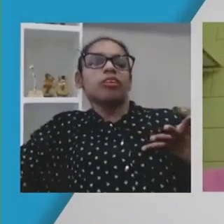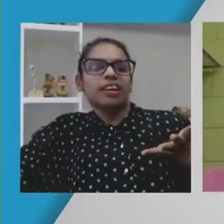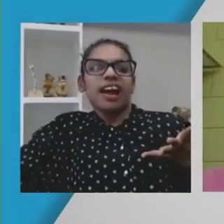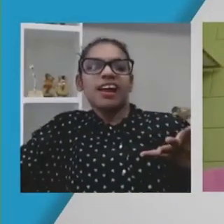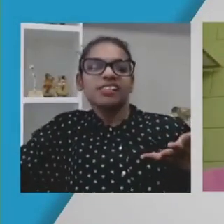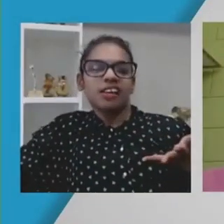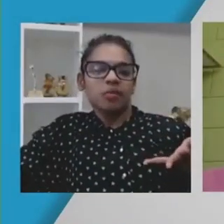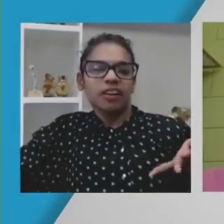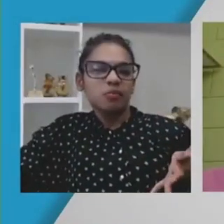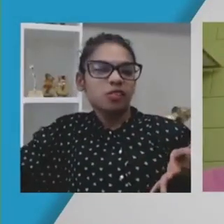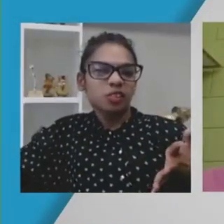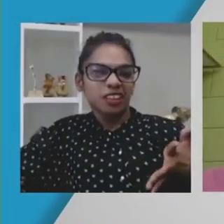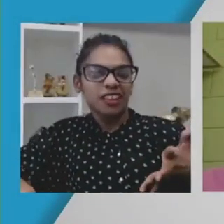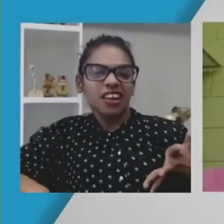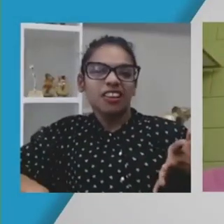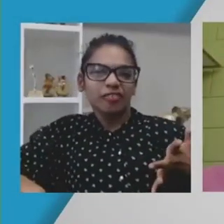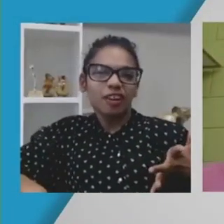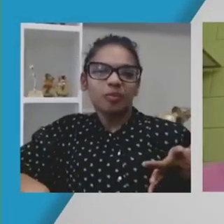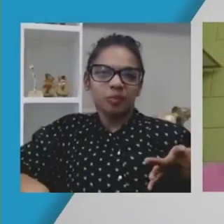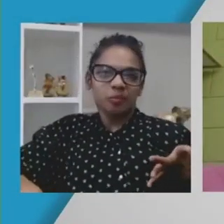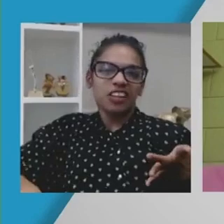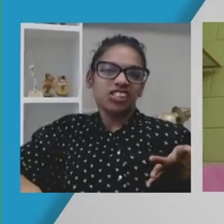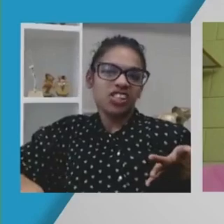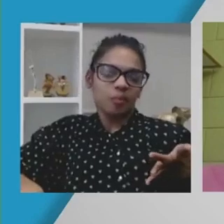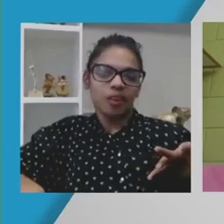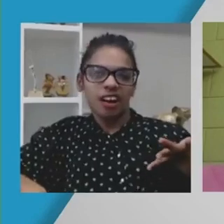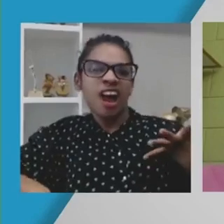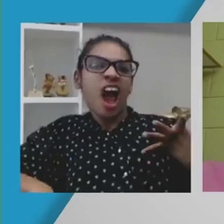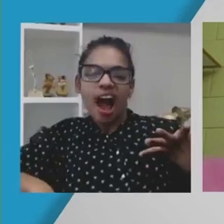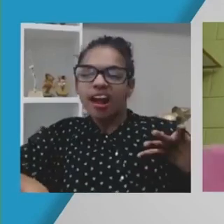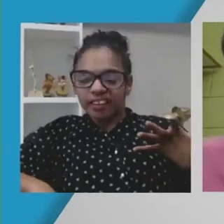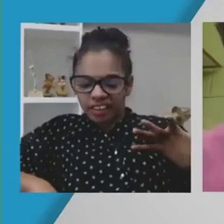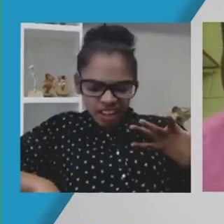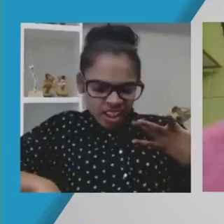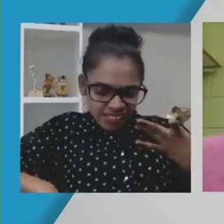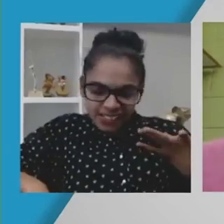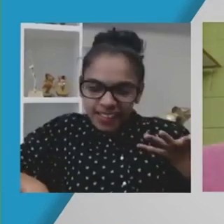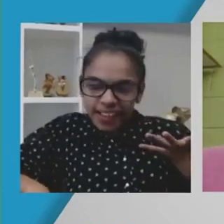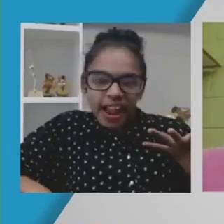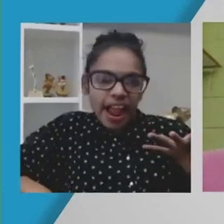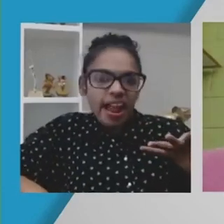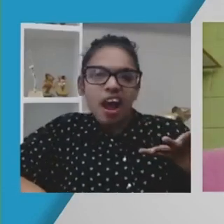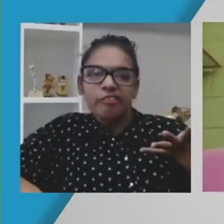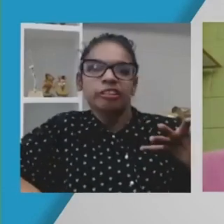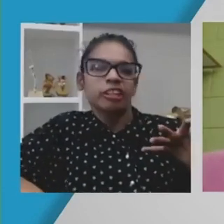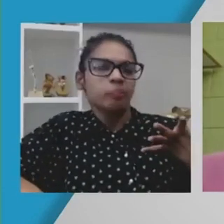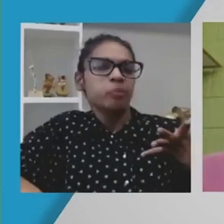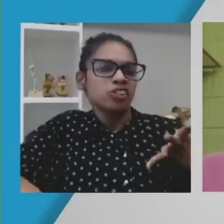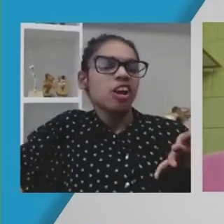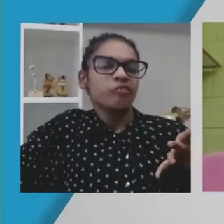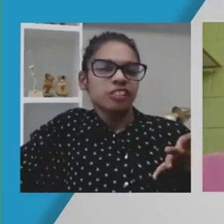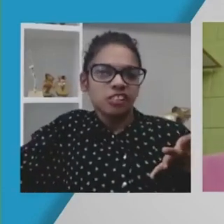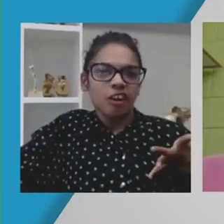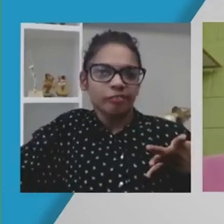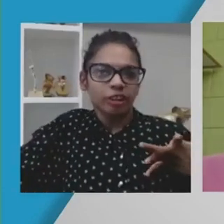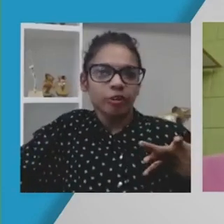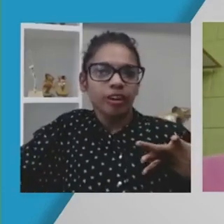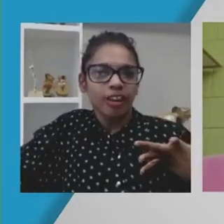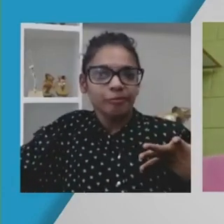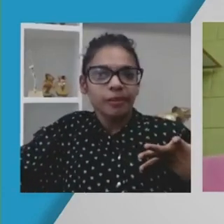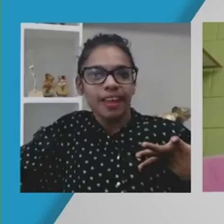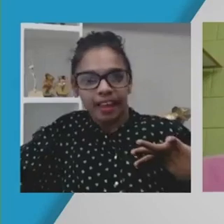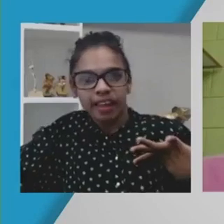Good morning, guys, and welcome to Unique Not Different with me, Shamla. And today I have the project officer of